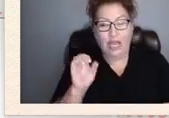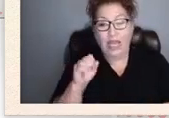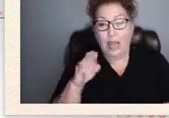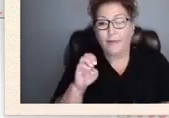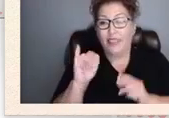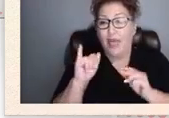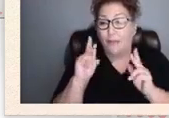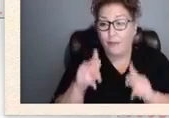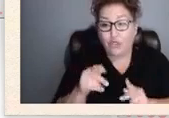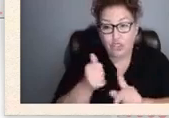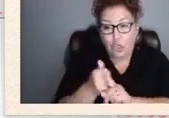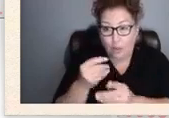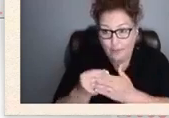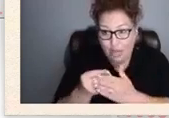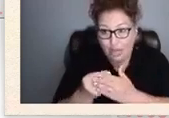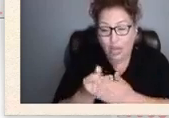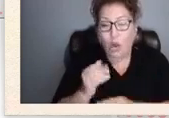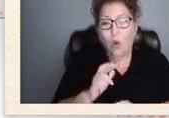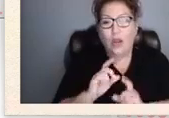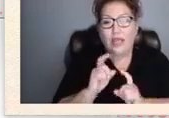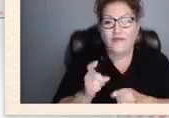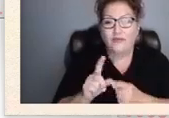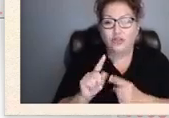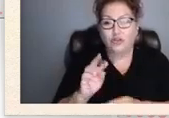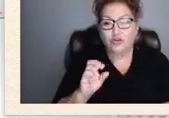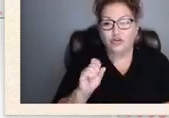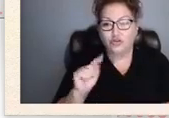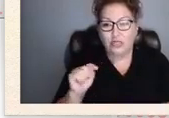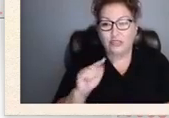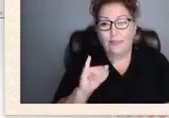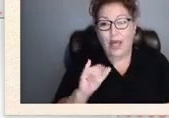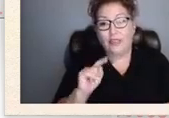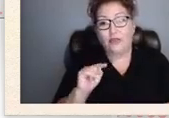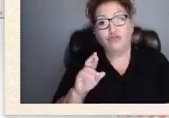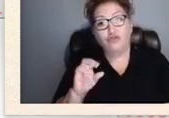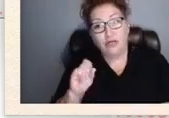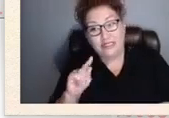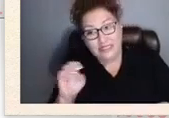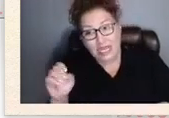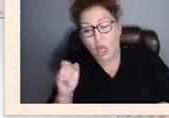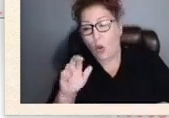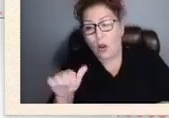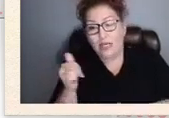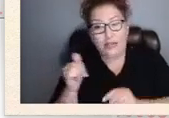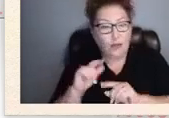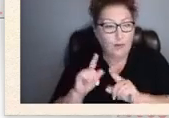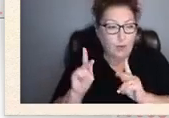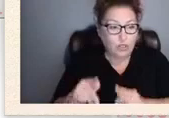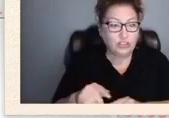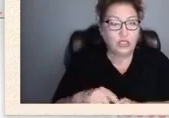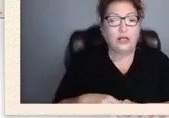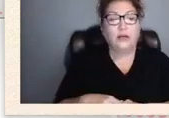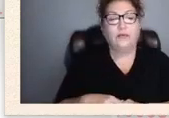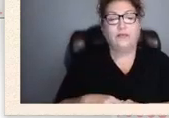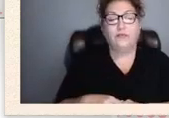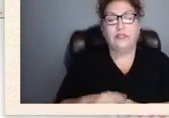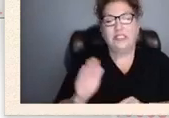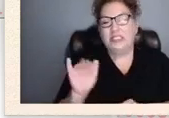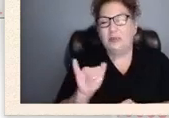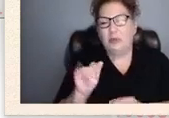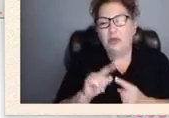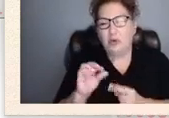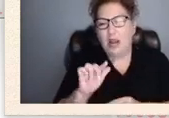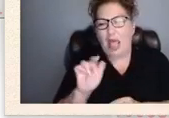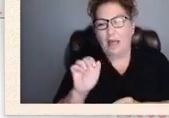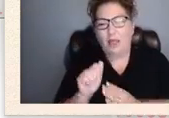money or given to the trust by the trustee or someone else, similar to an ABLE account. Special needs trusts are